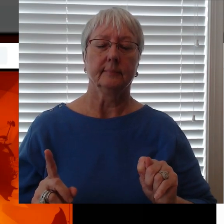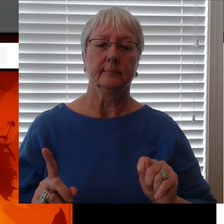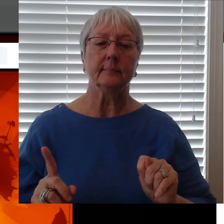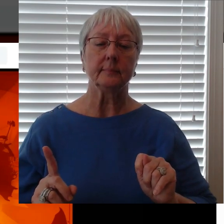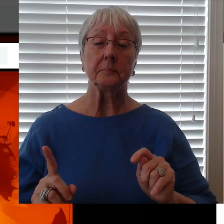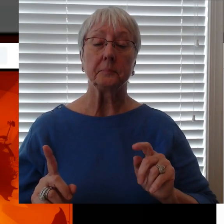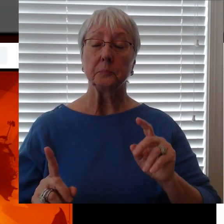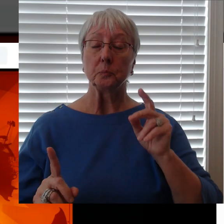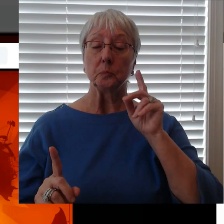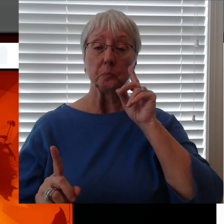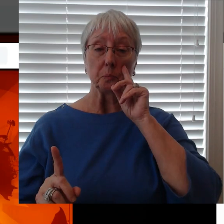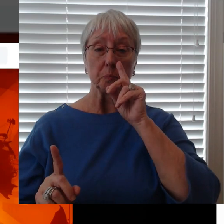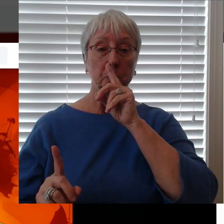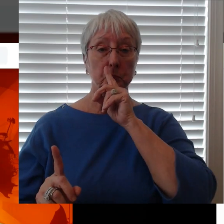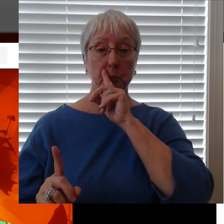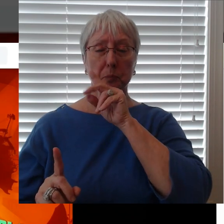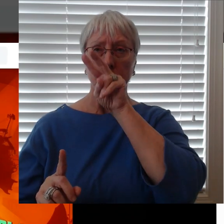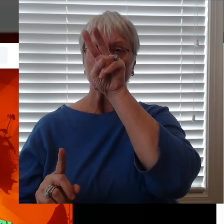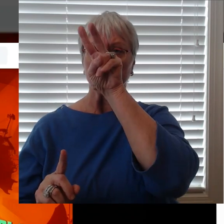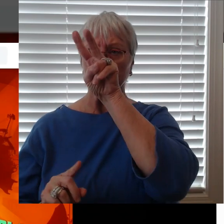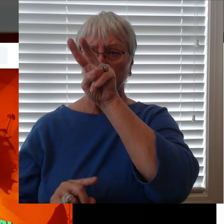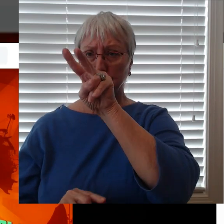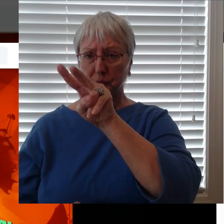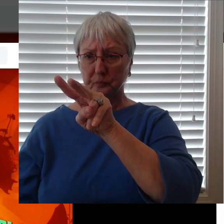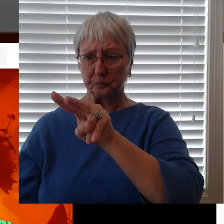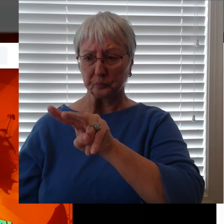The eye follows the vertical shape of type to